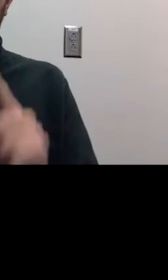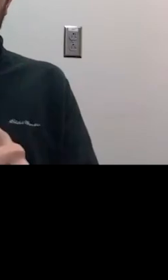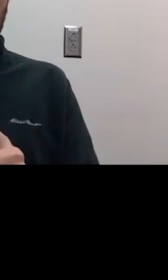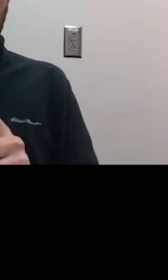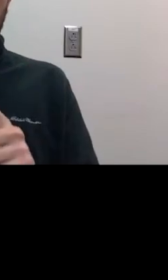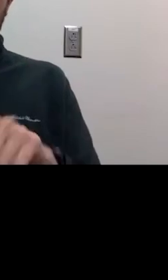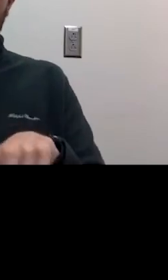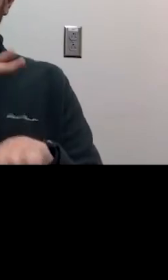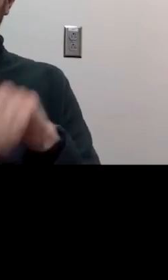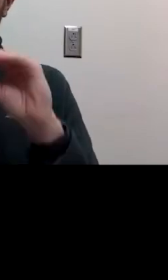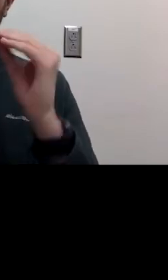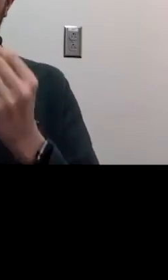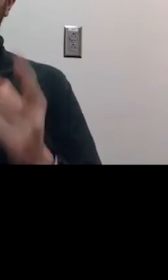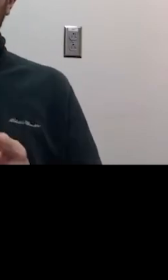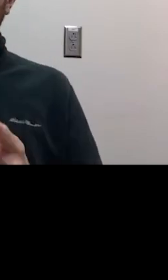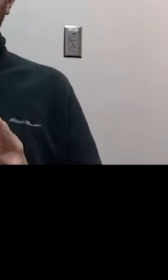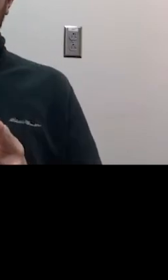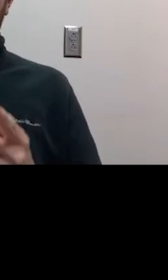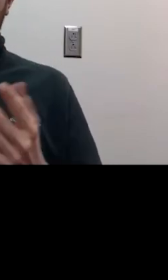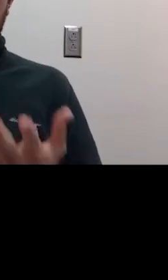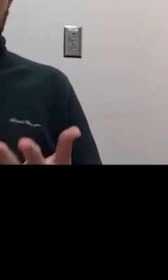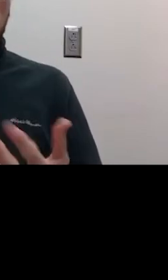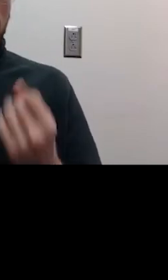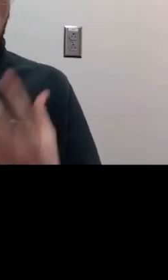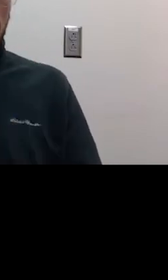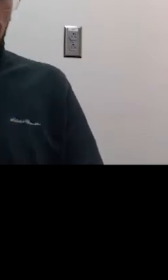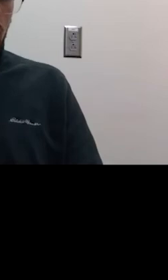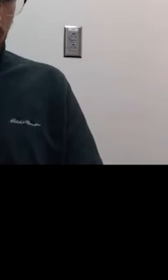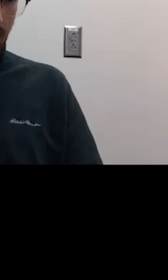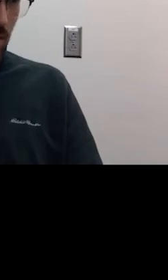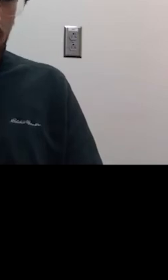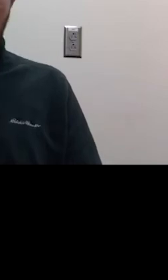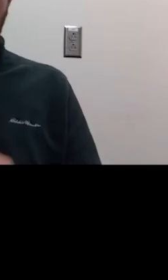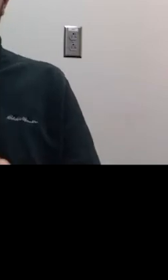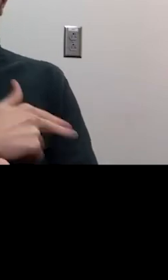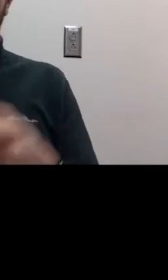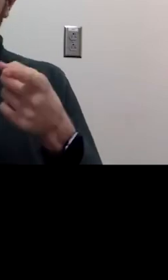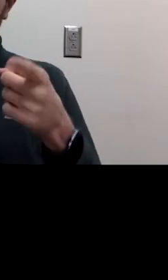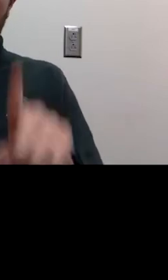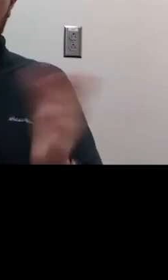these hundreds of hospitals, I think, to sign on to agreements